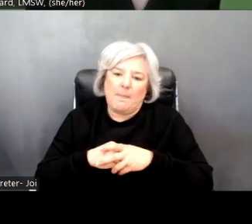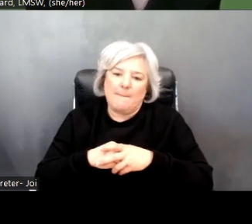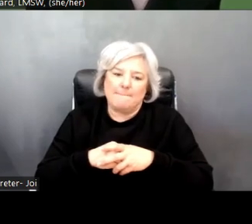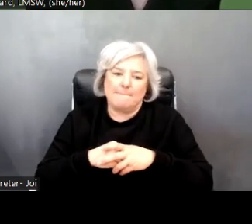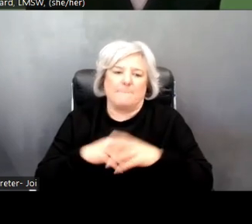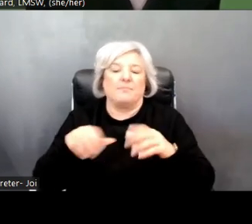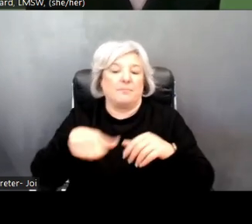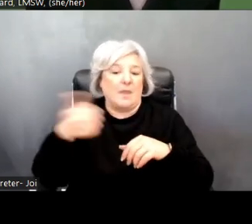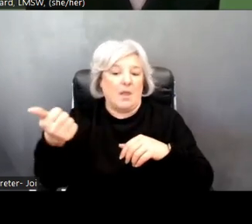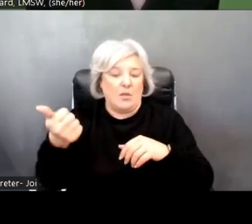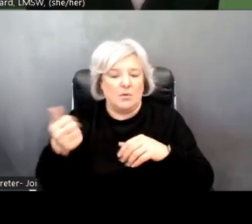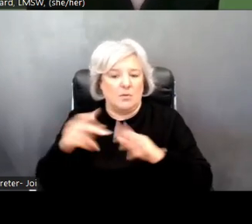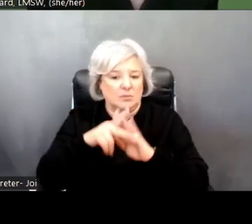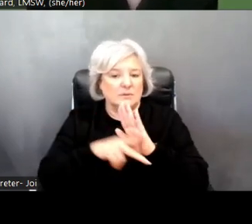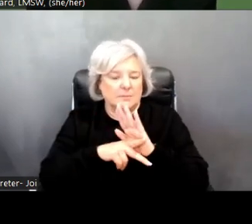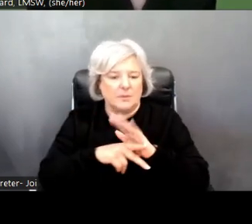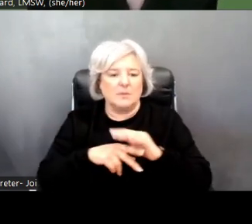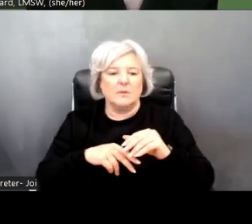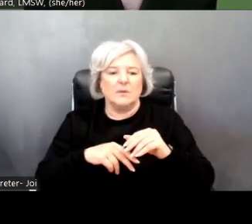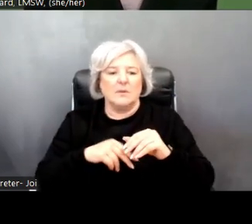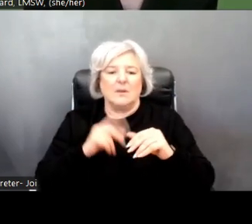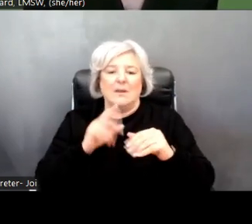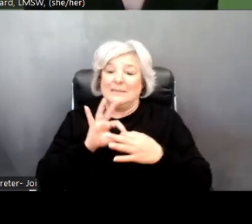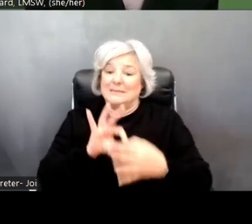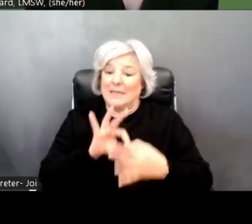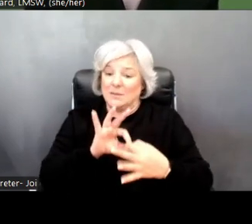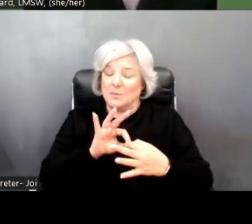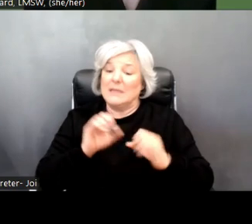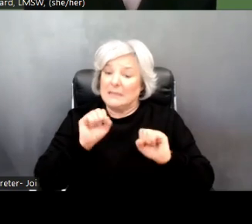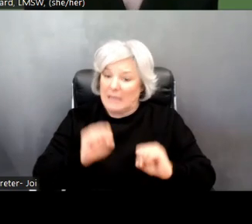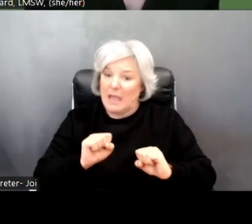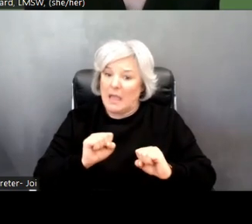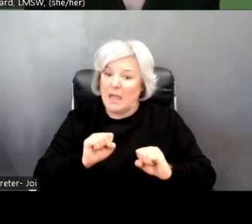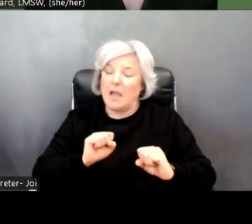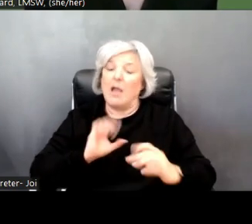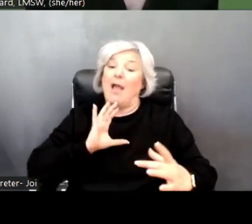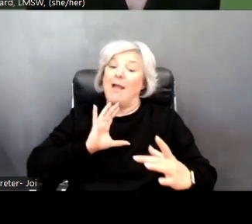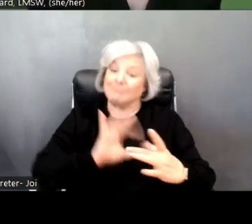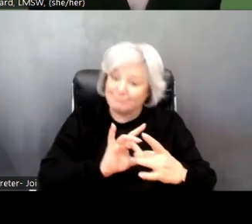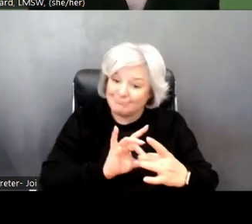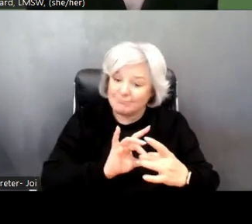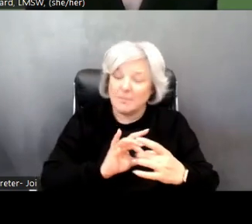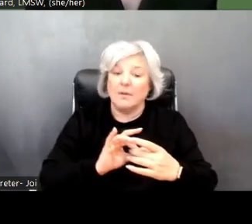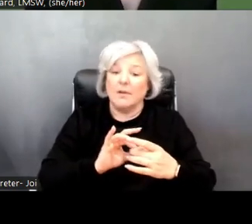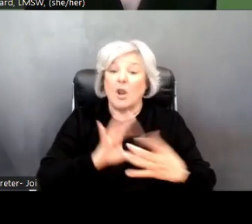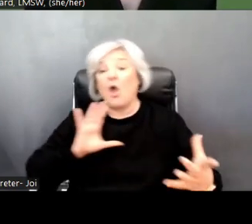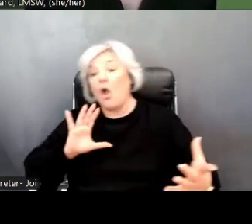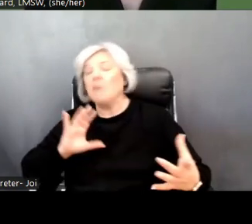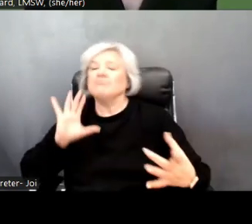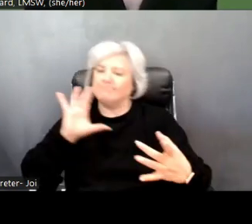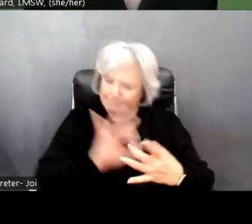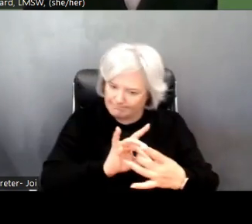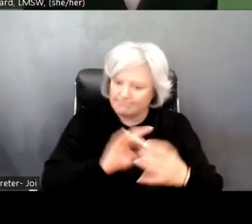Another one of our guiding principles is attachments can be built and rebuilt, even for those with serious emotional